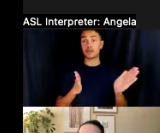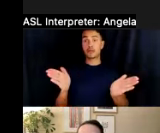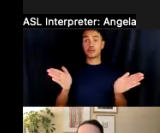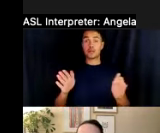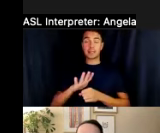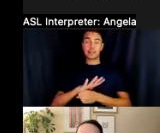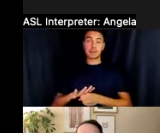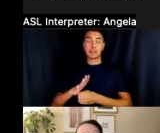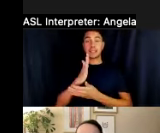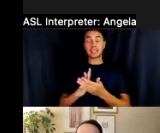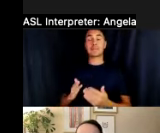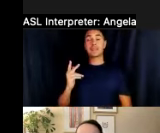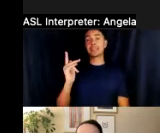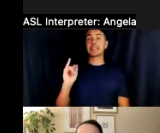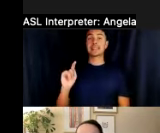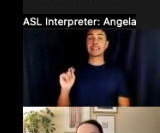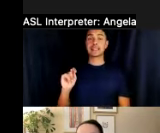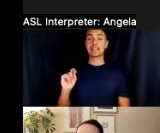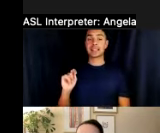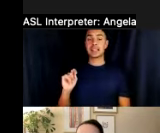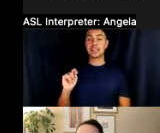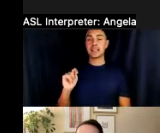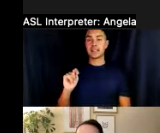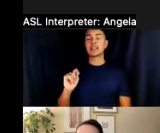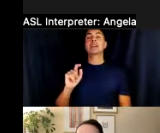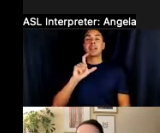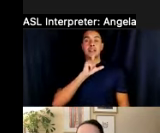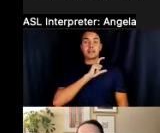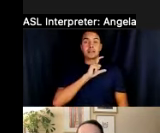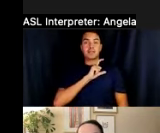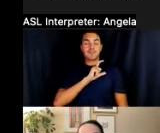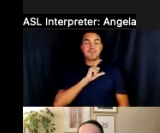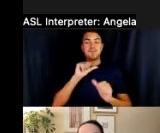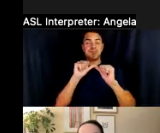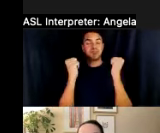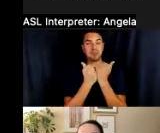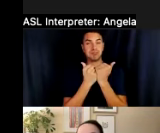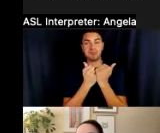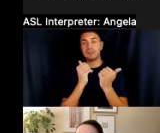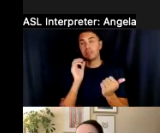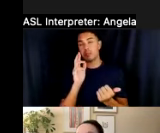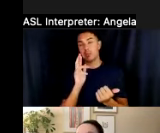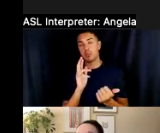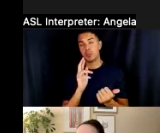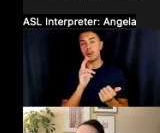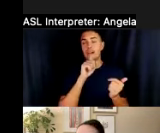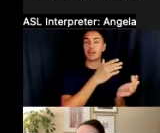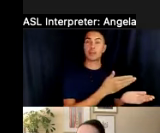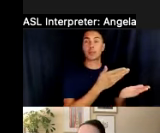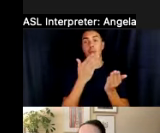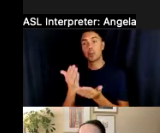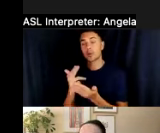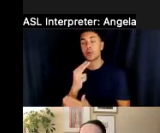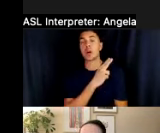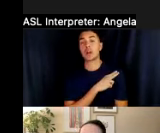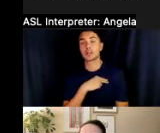some kits were housed at a law enforcement agency. then they would have to bring one to the hospital